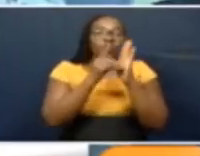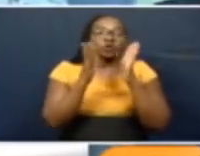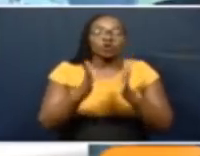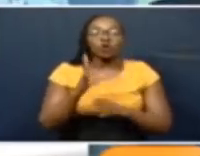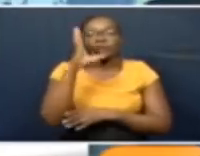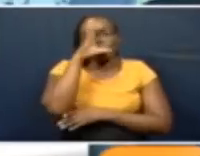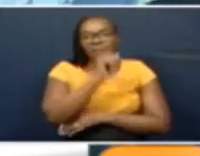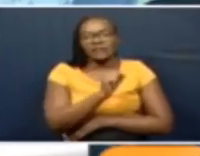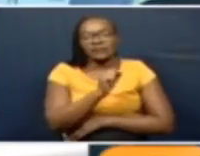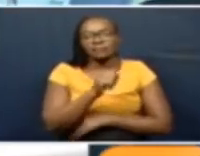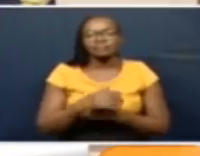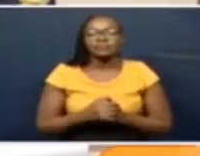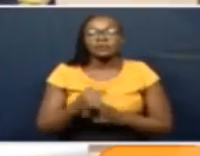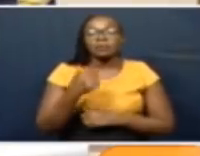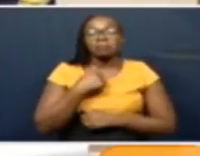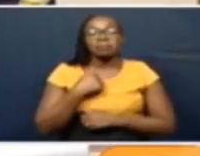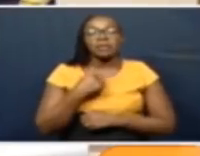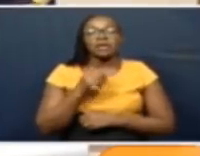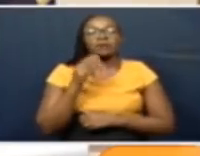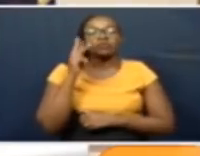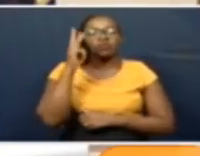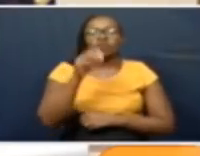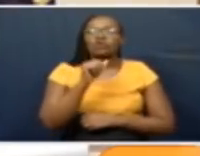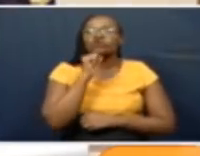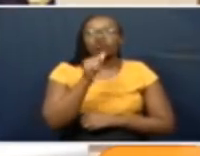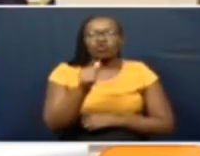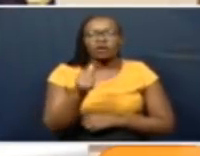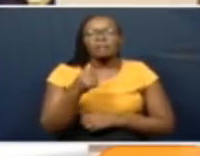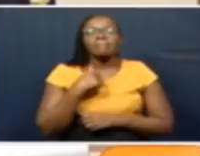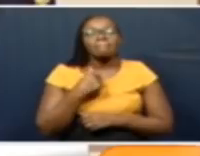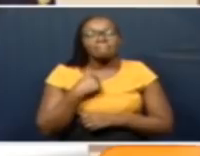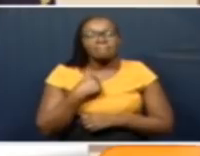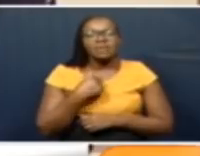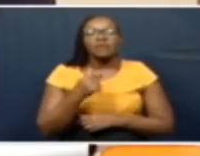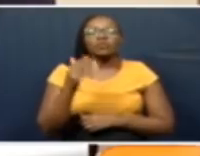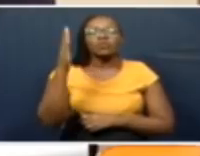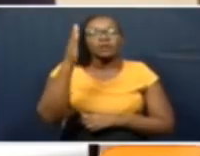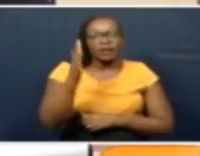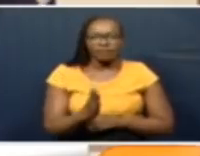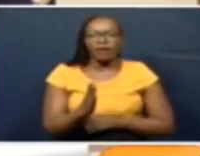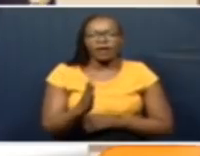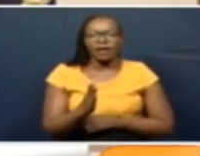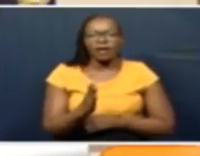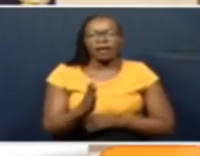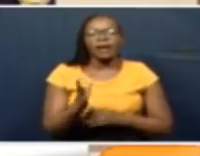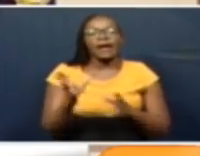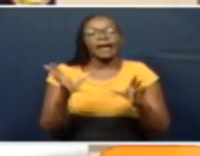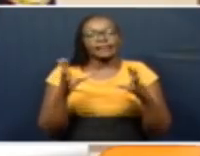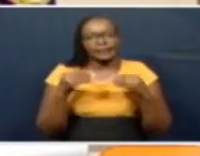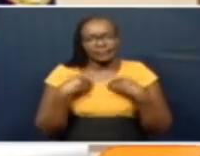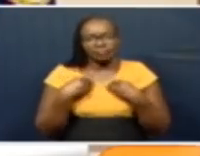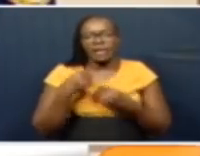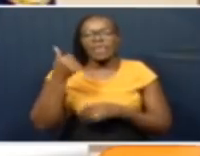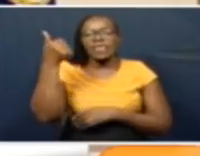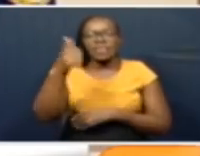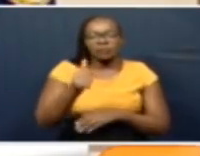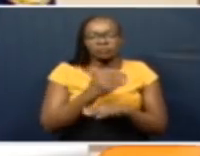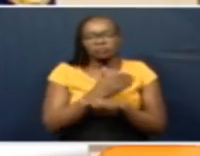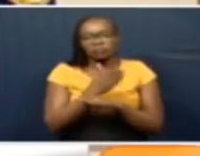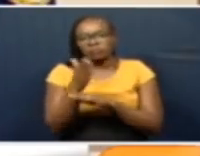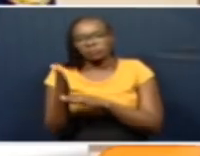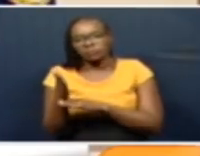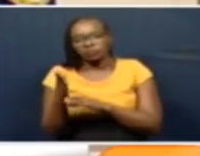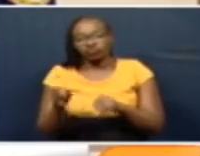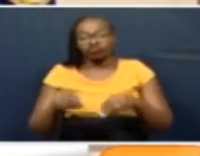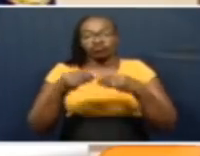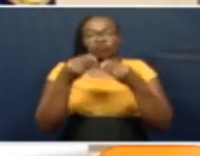her. I will not, and I repeat, will not entertain any delay in